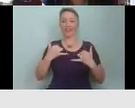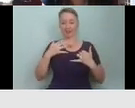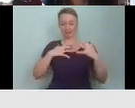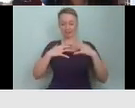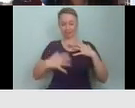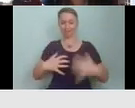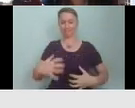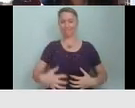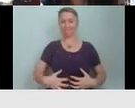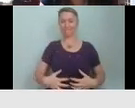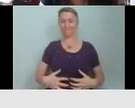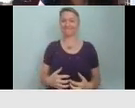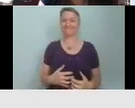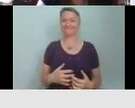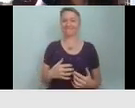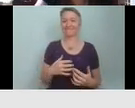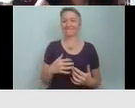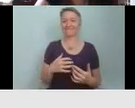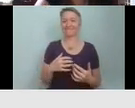make sure